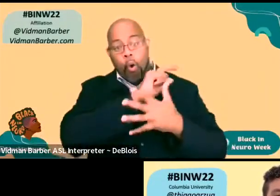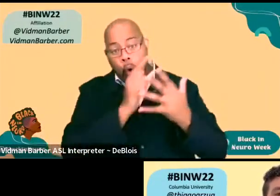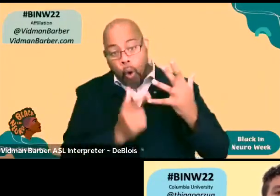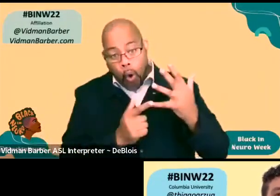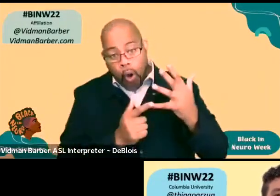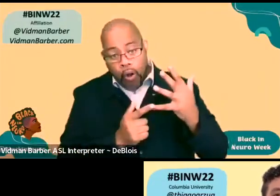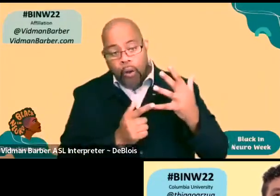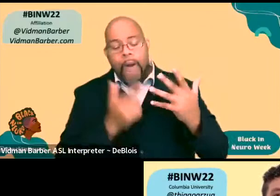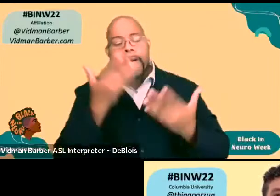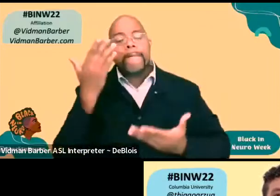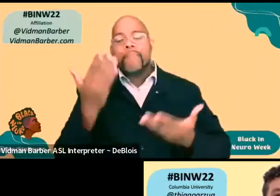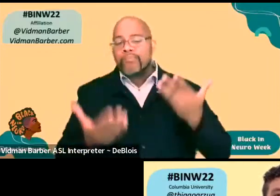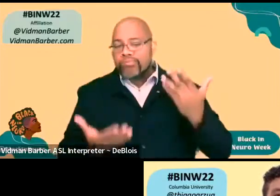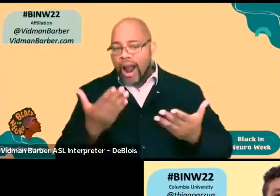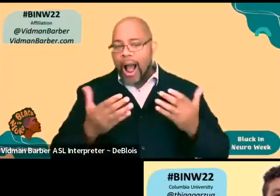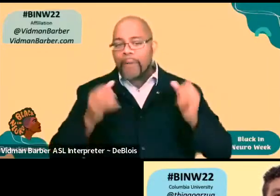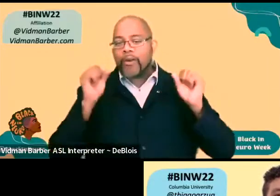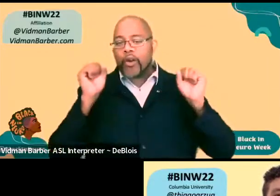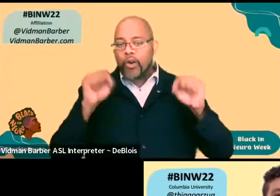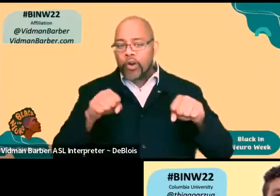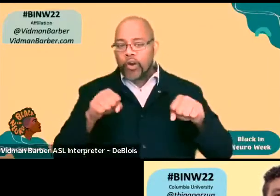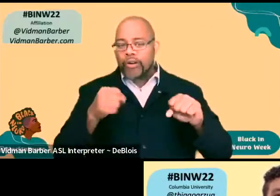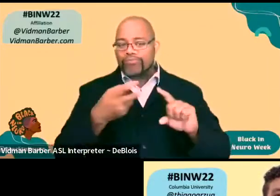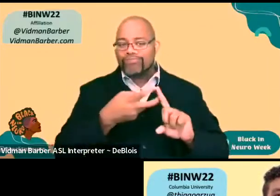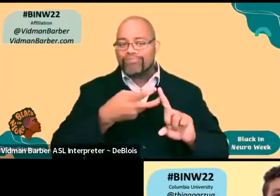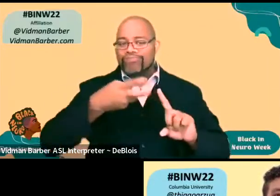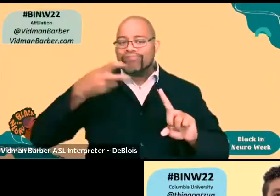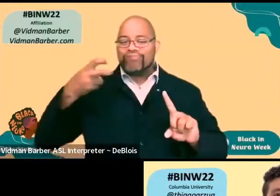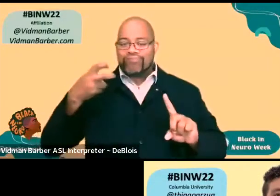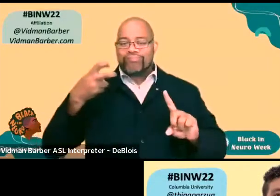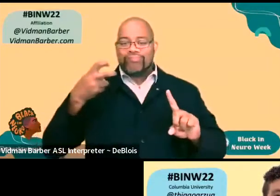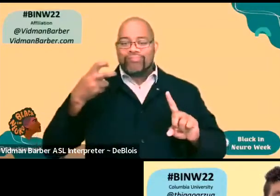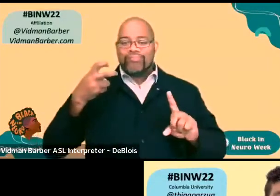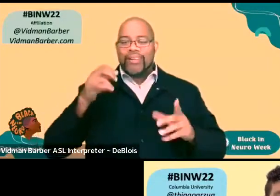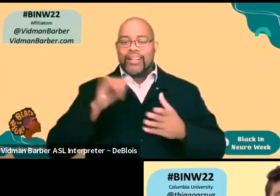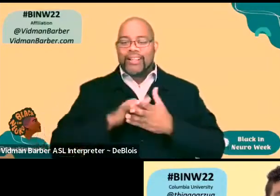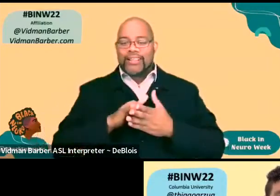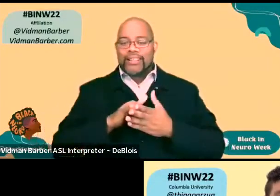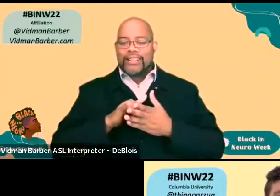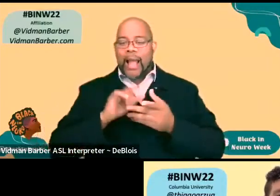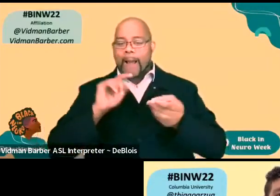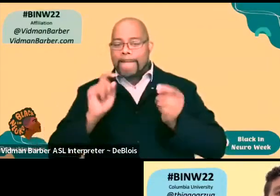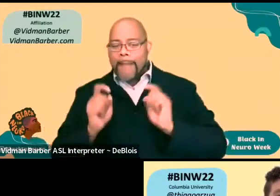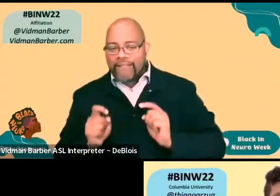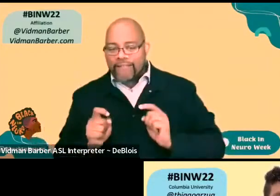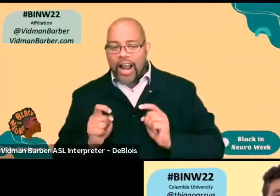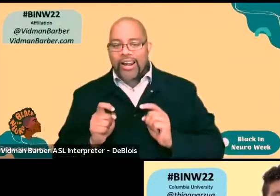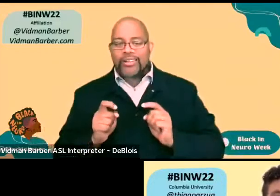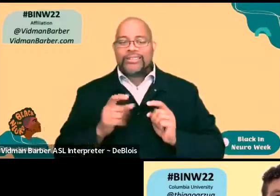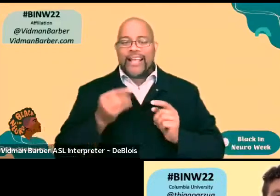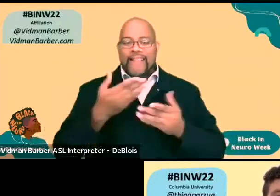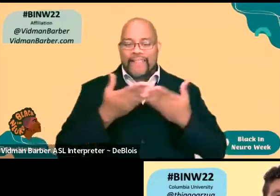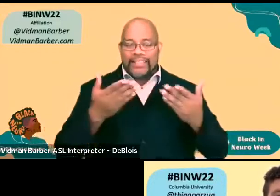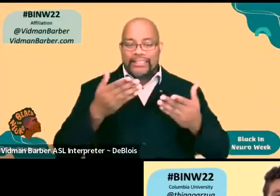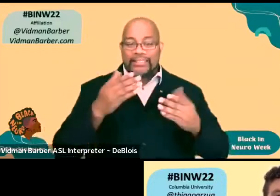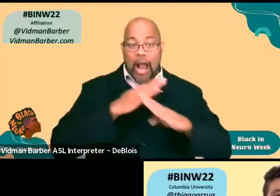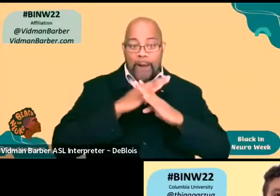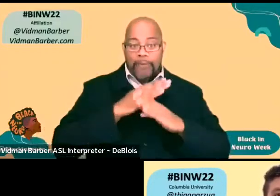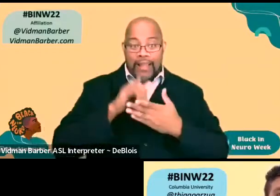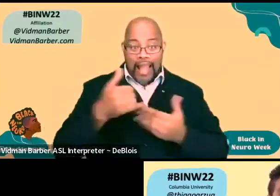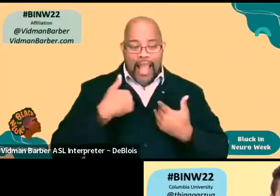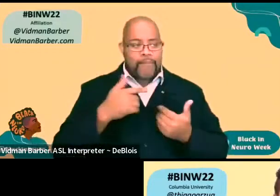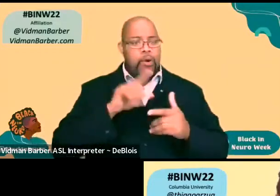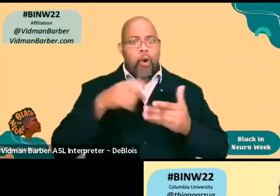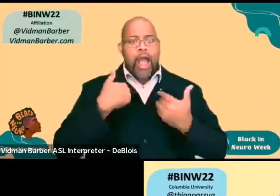things, they probably could have extracted the confounds and the modifiers that were present there. But instead, all you have